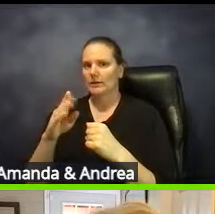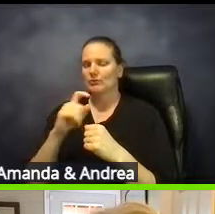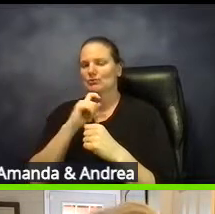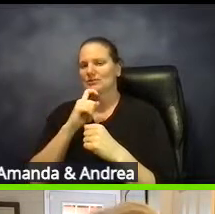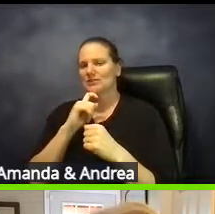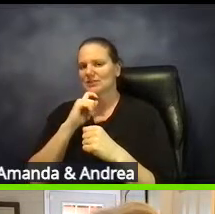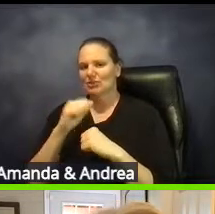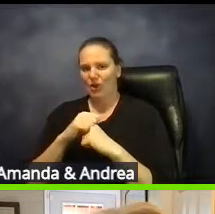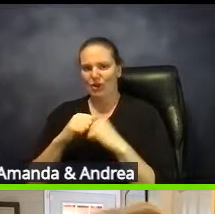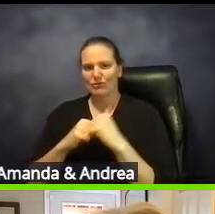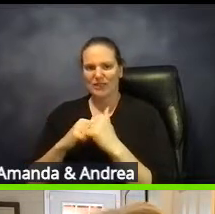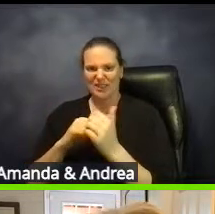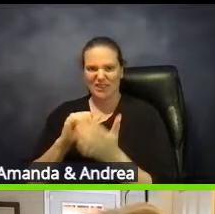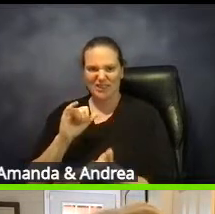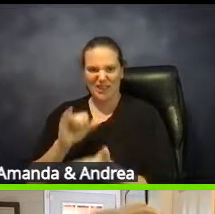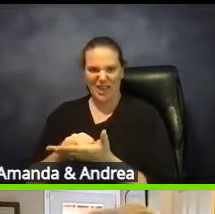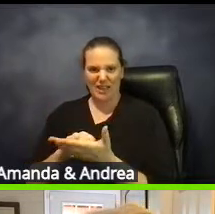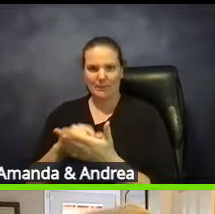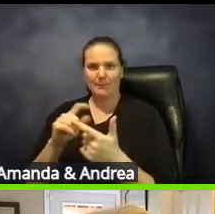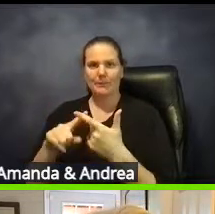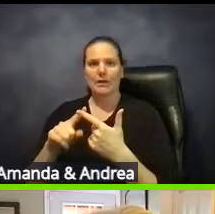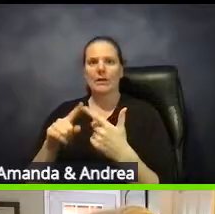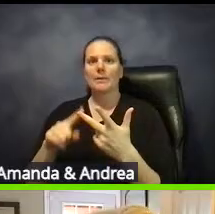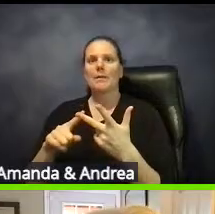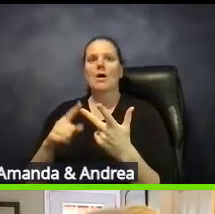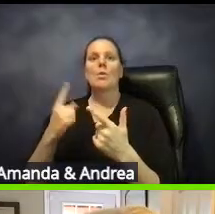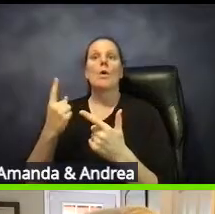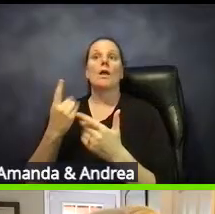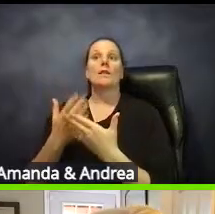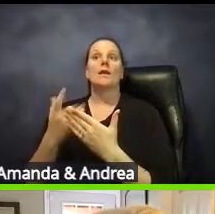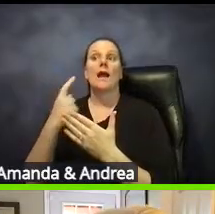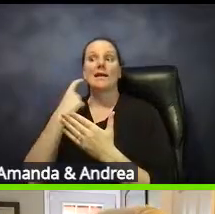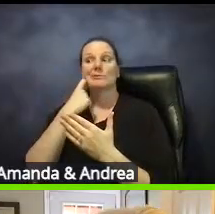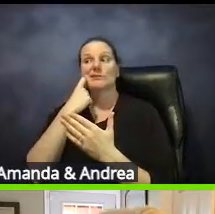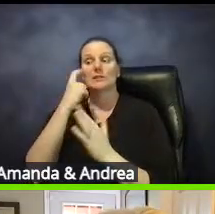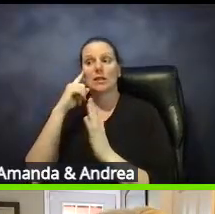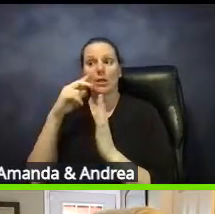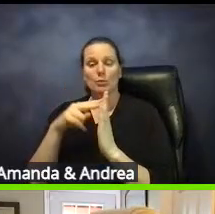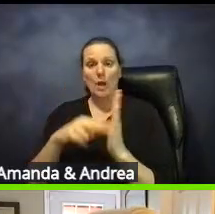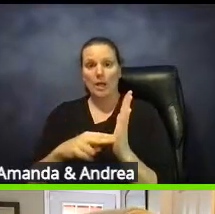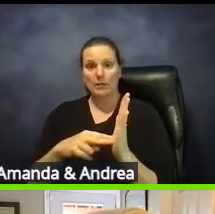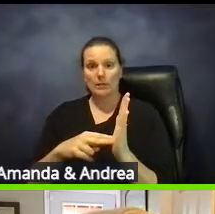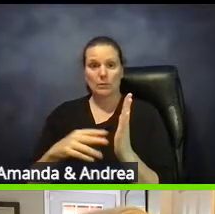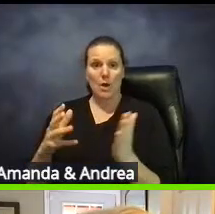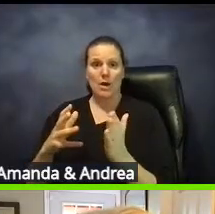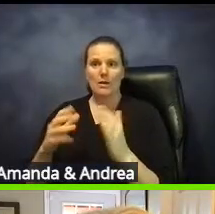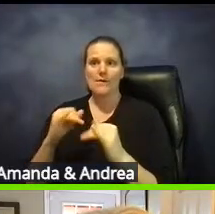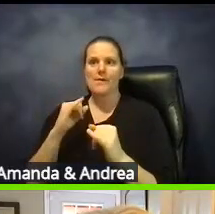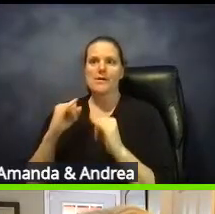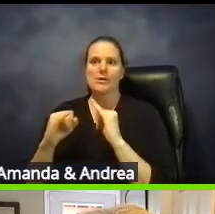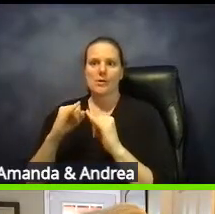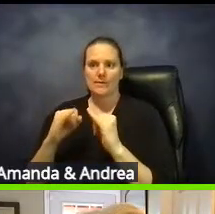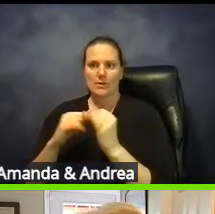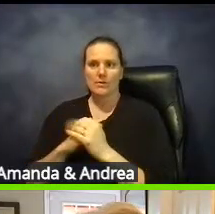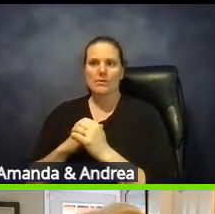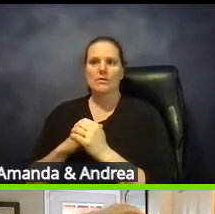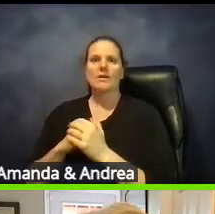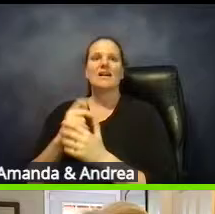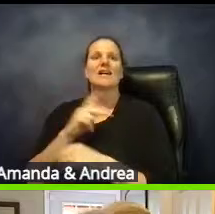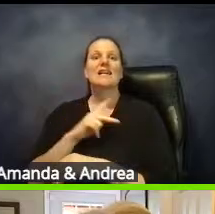and concrete. But one of the things I read recently was an interview of